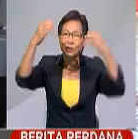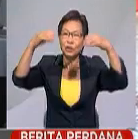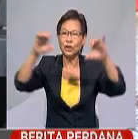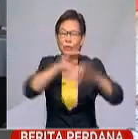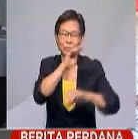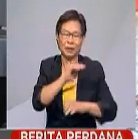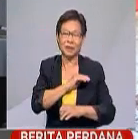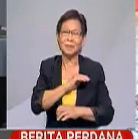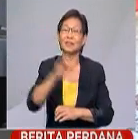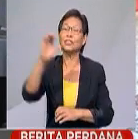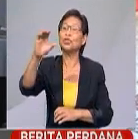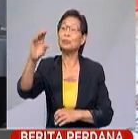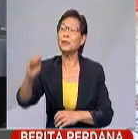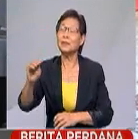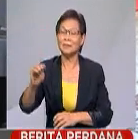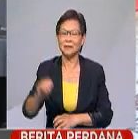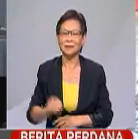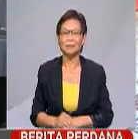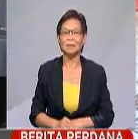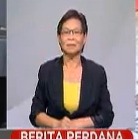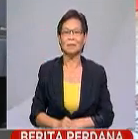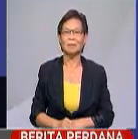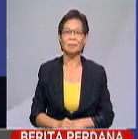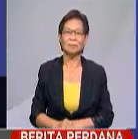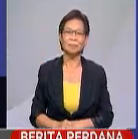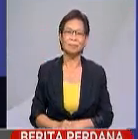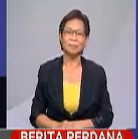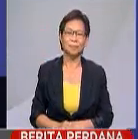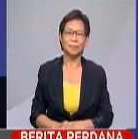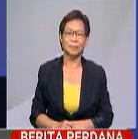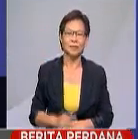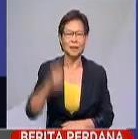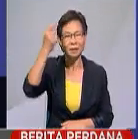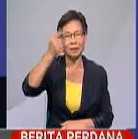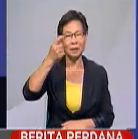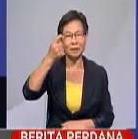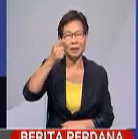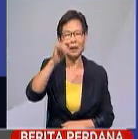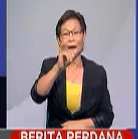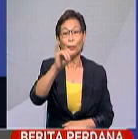Ministers, Yang Berusaha Tuan